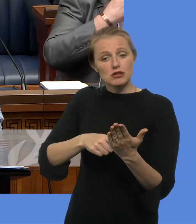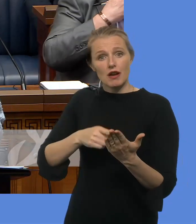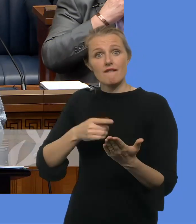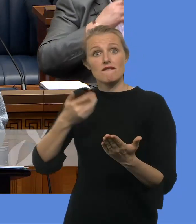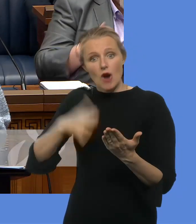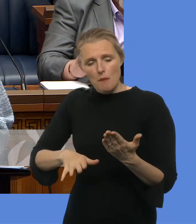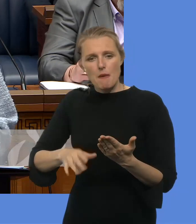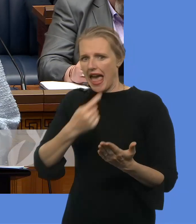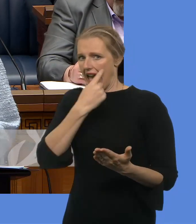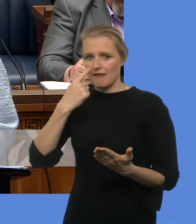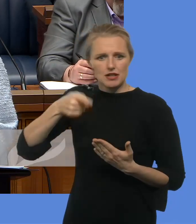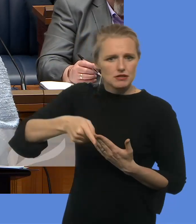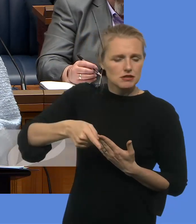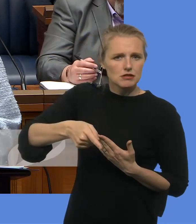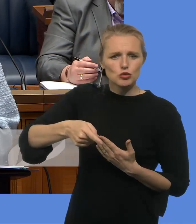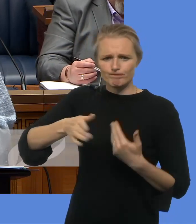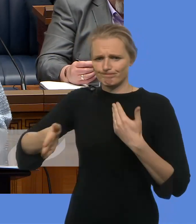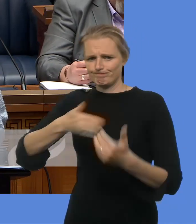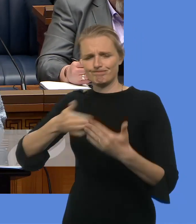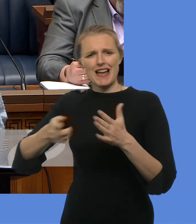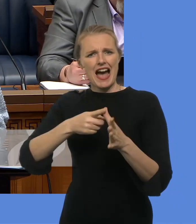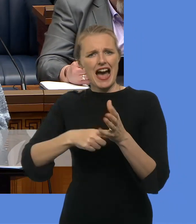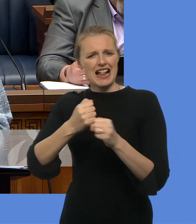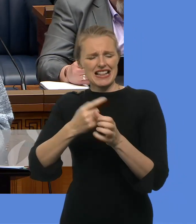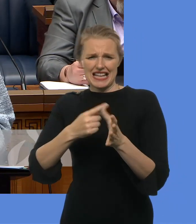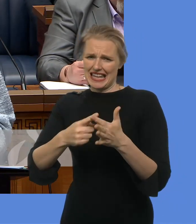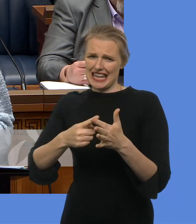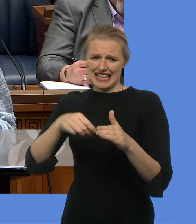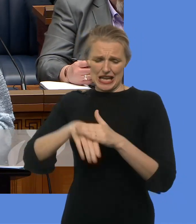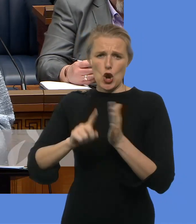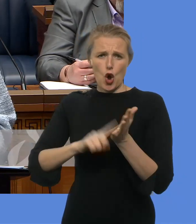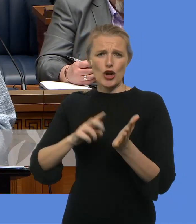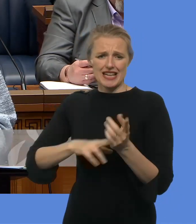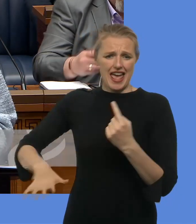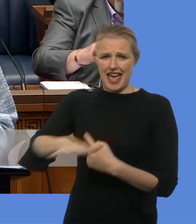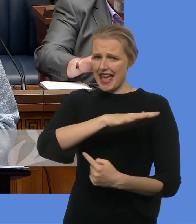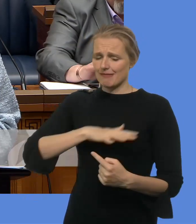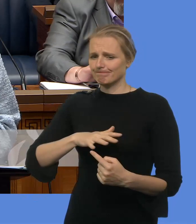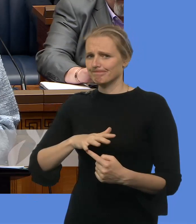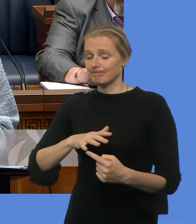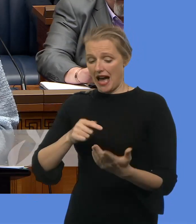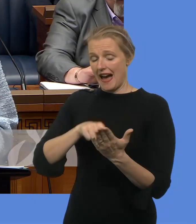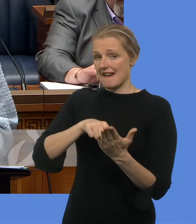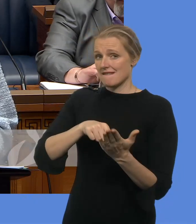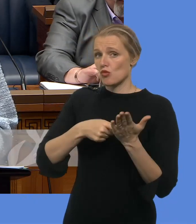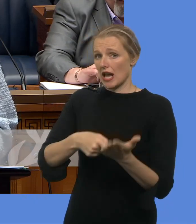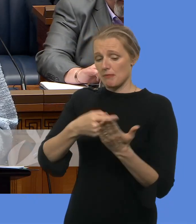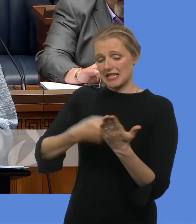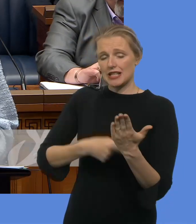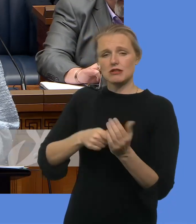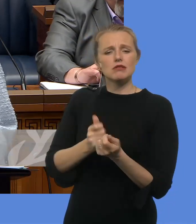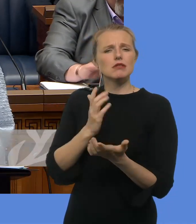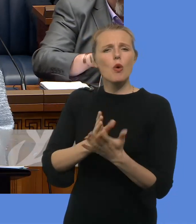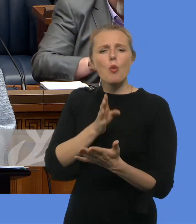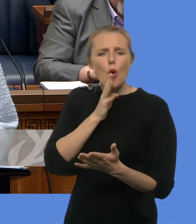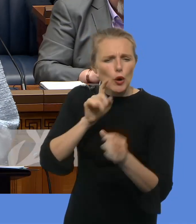evidence-based recommendations to tackle the toxic algae in Lough Neagh and secure the longer-term improvement in water quality is